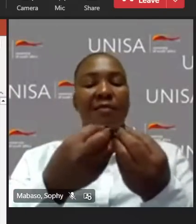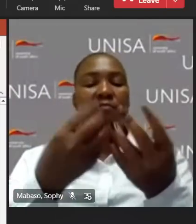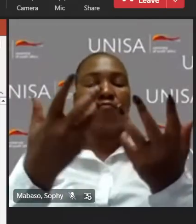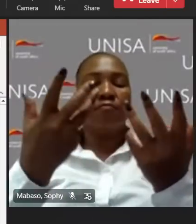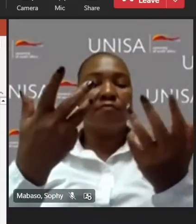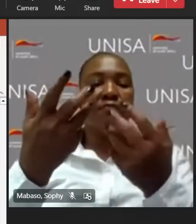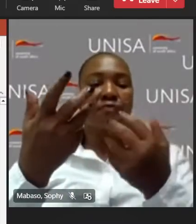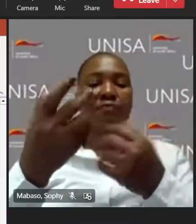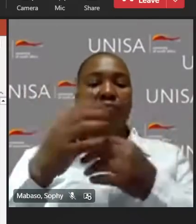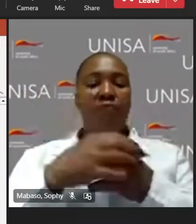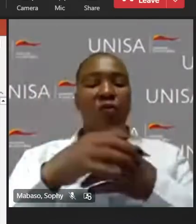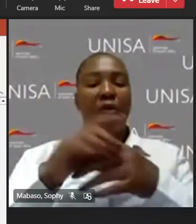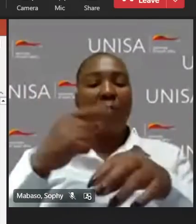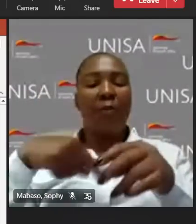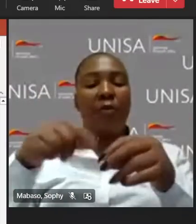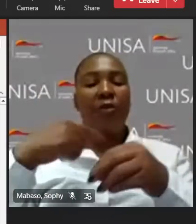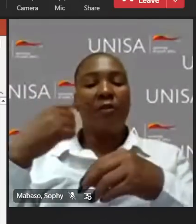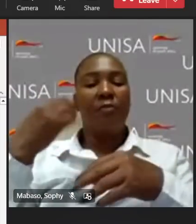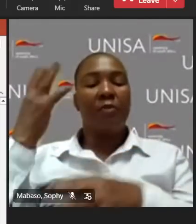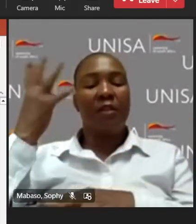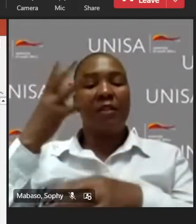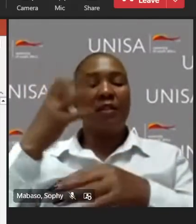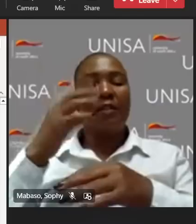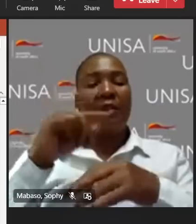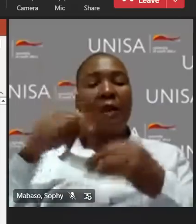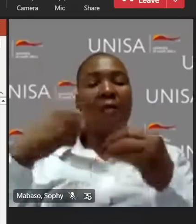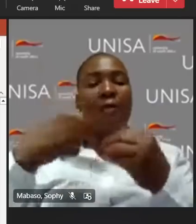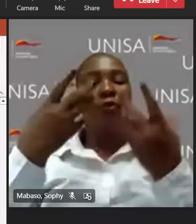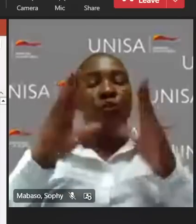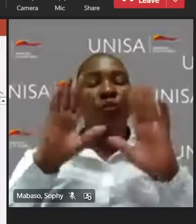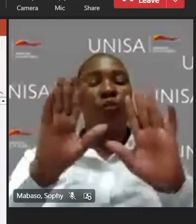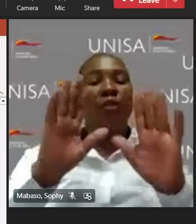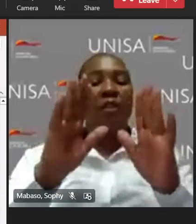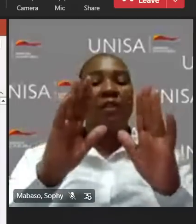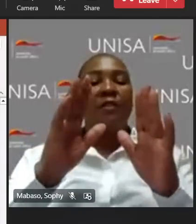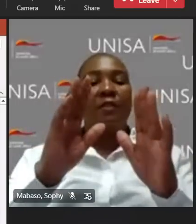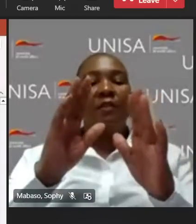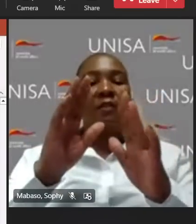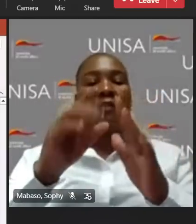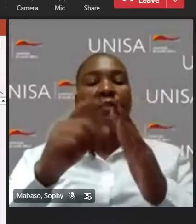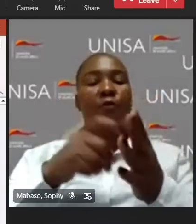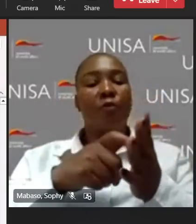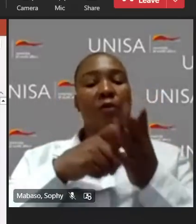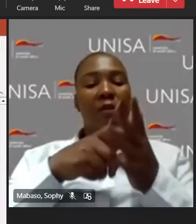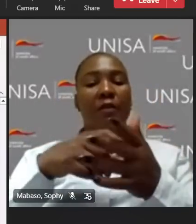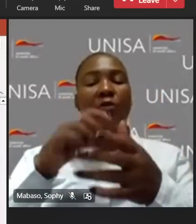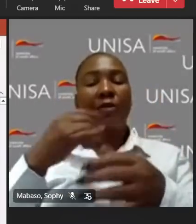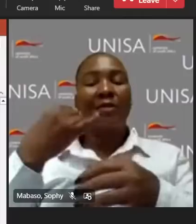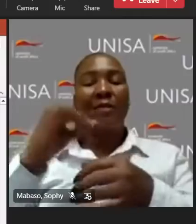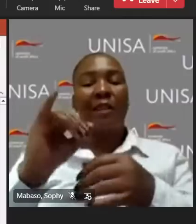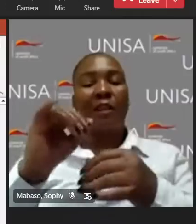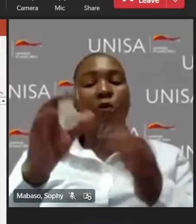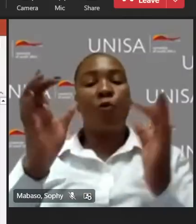the presentation about student data. However, you can still contact us.